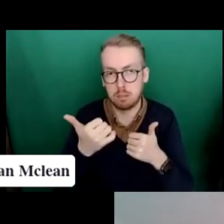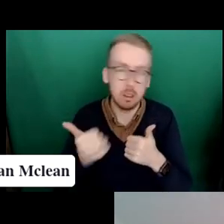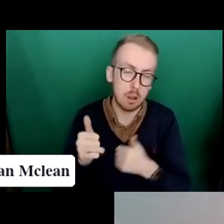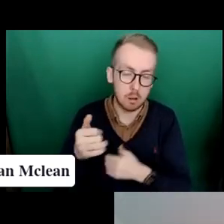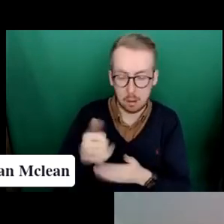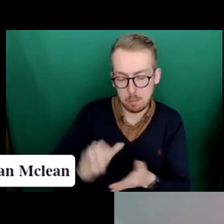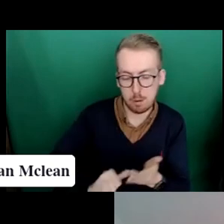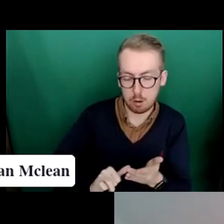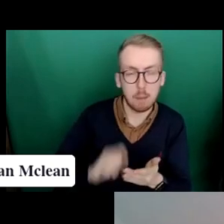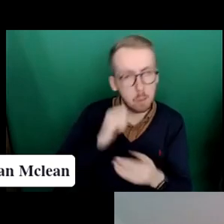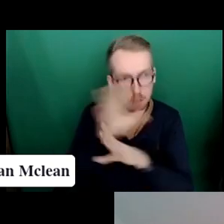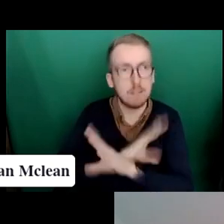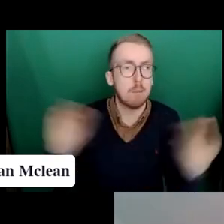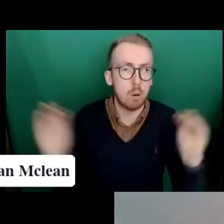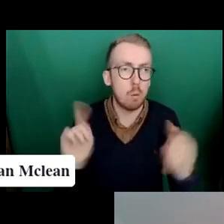program looks like.